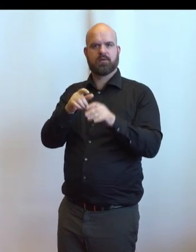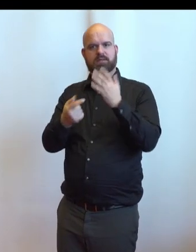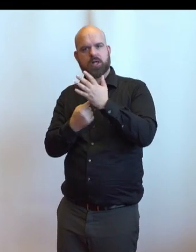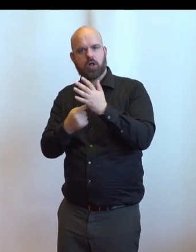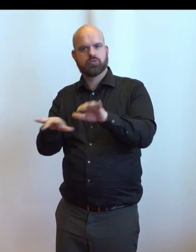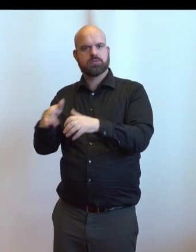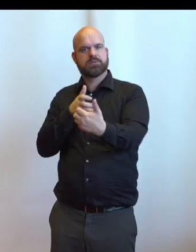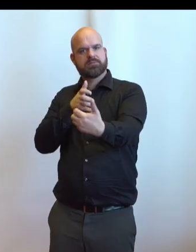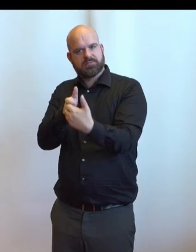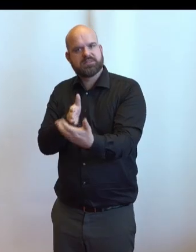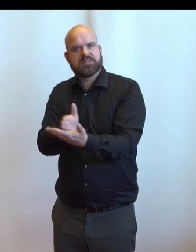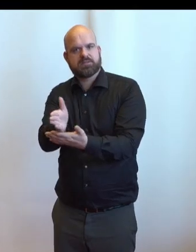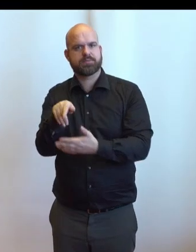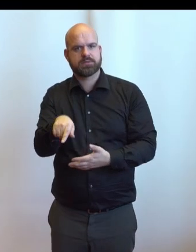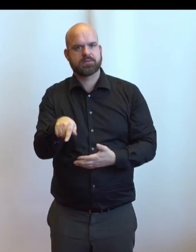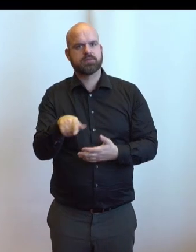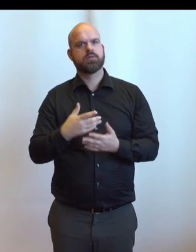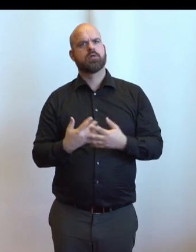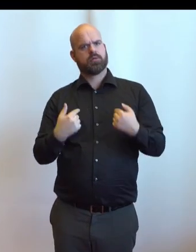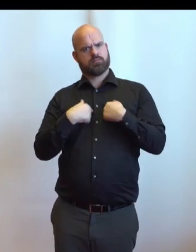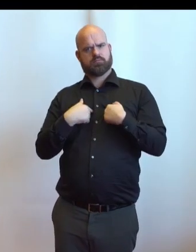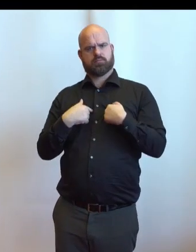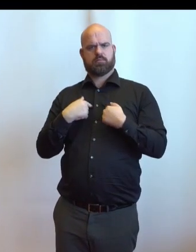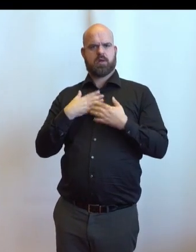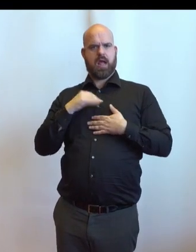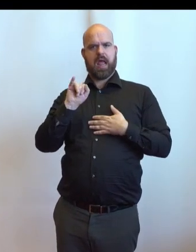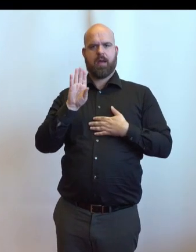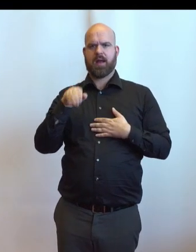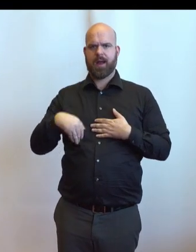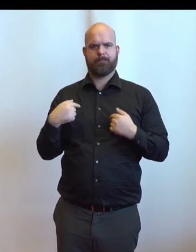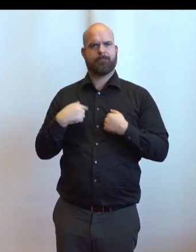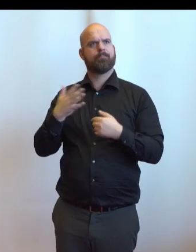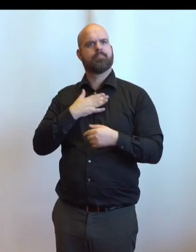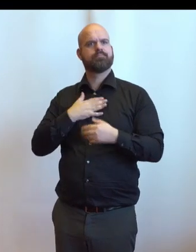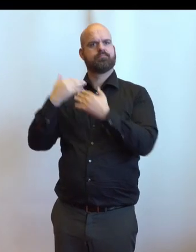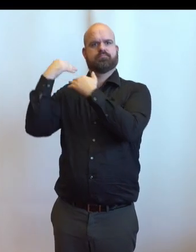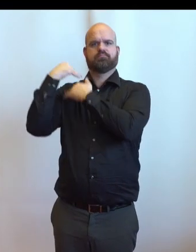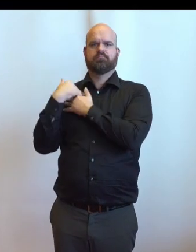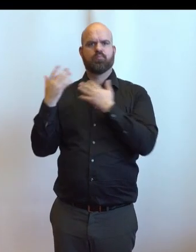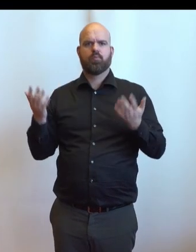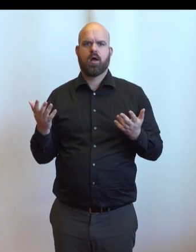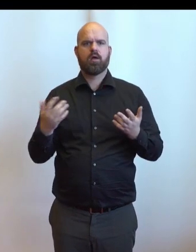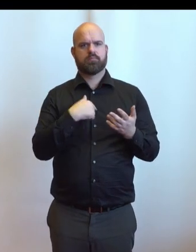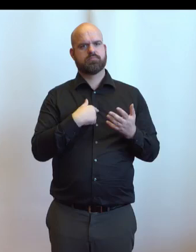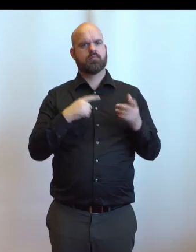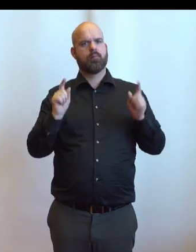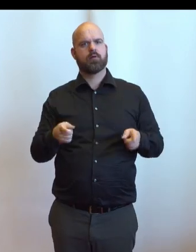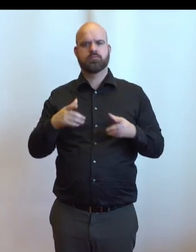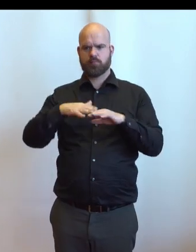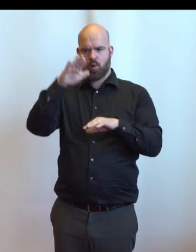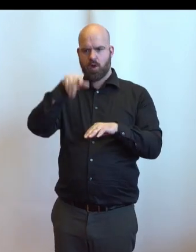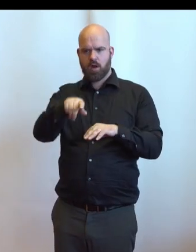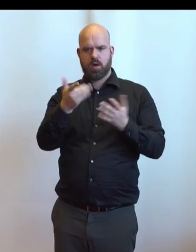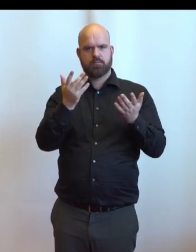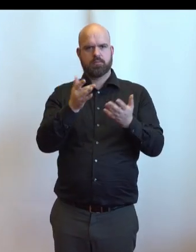that our HR applications or web applications are accessible, but also that includes caption or